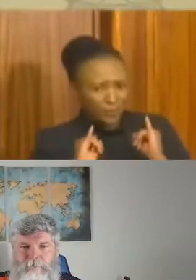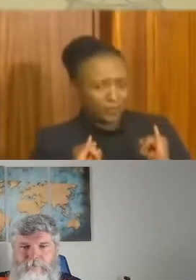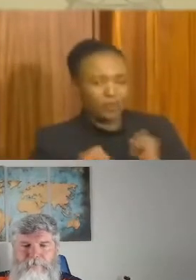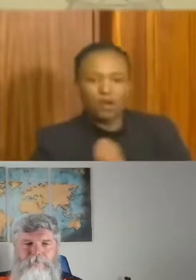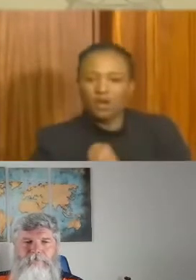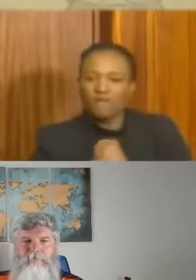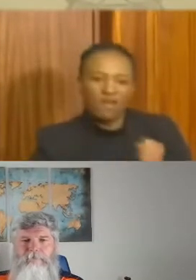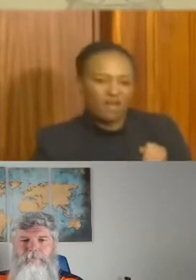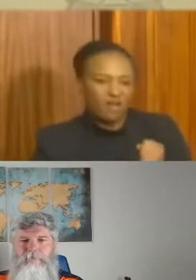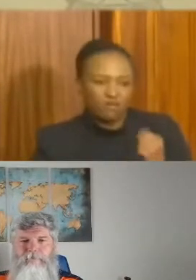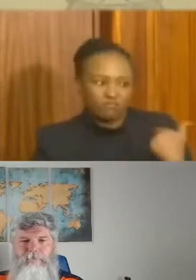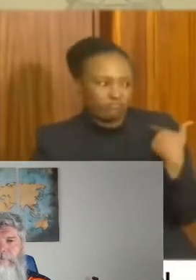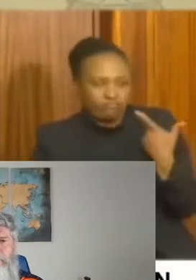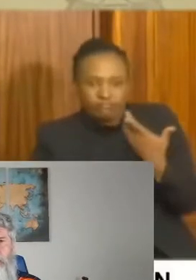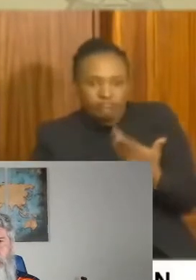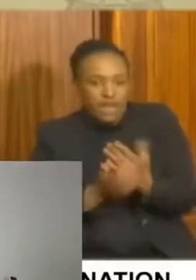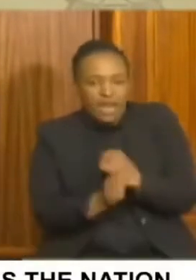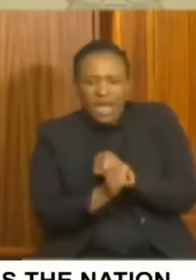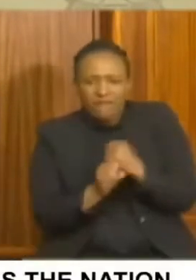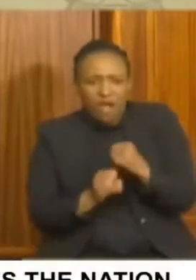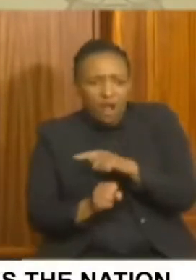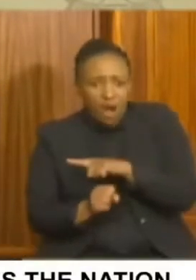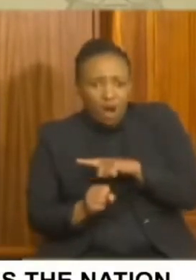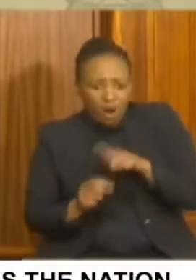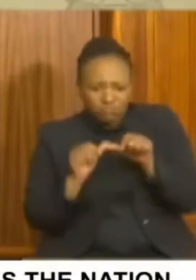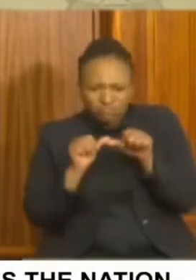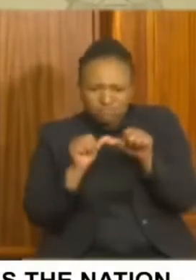before, nor one that is so prolonged.